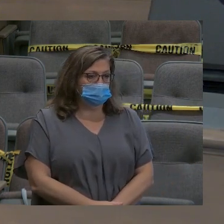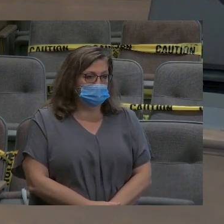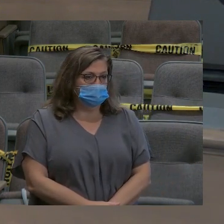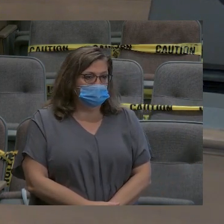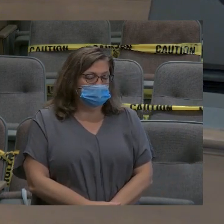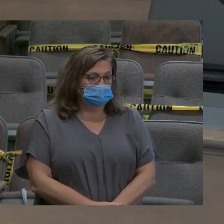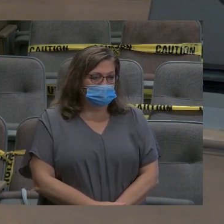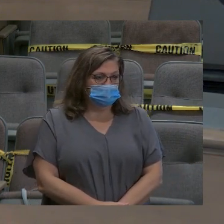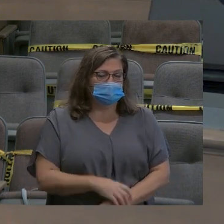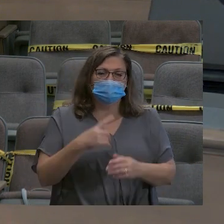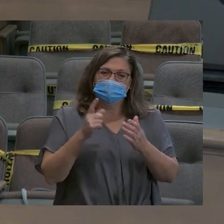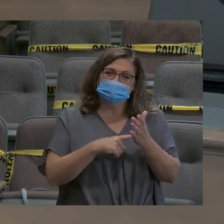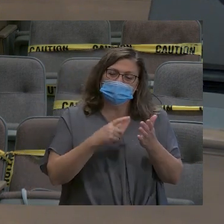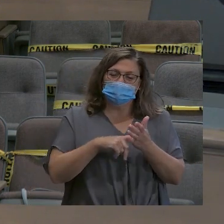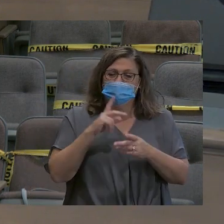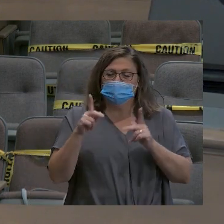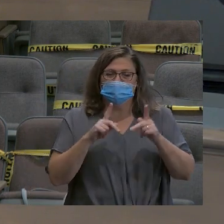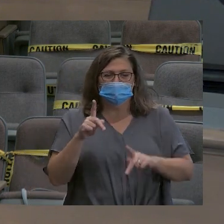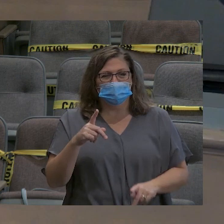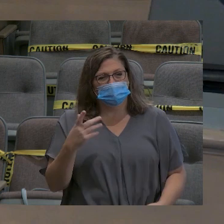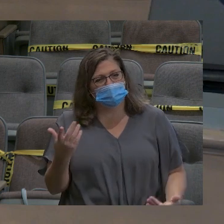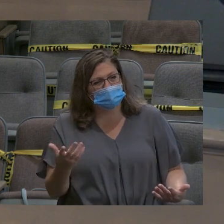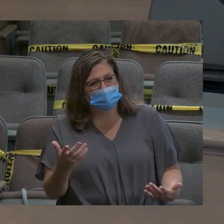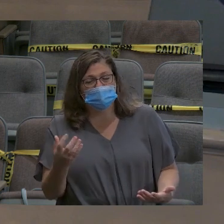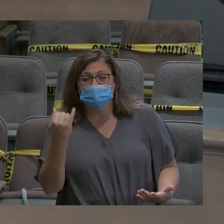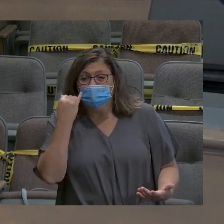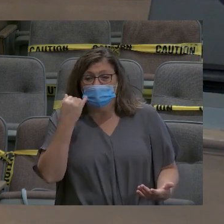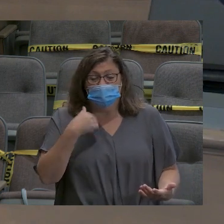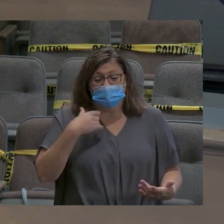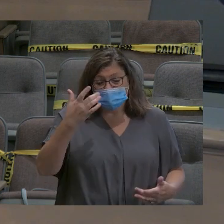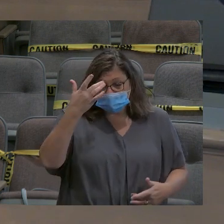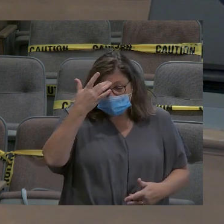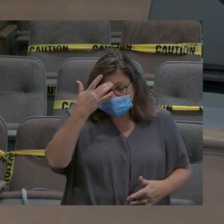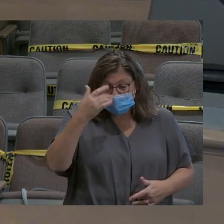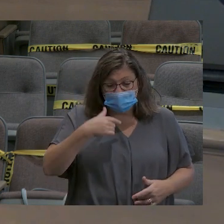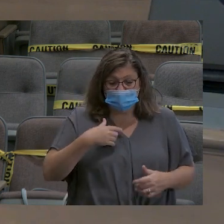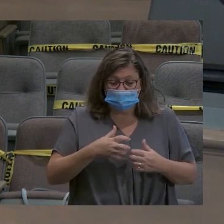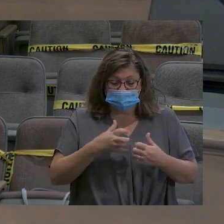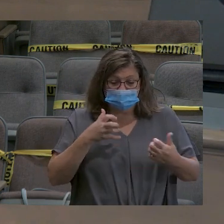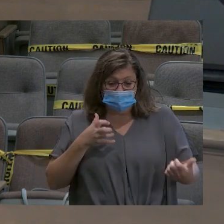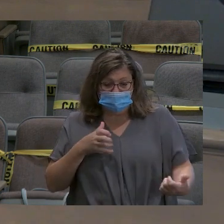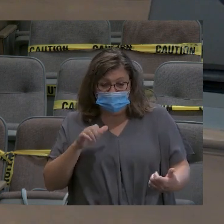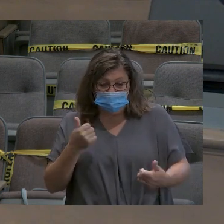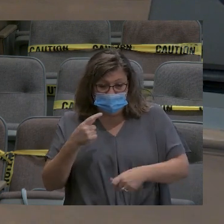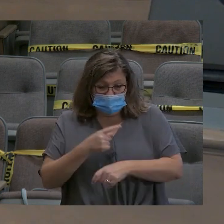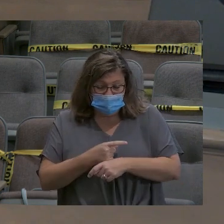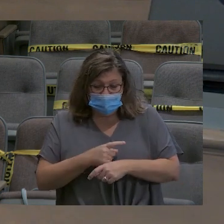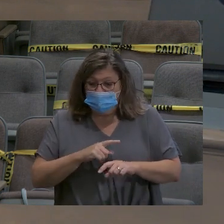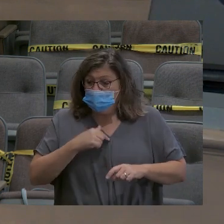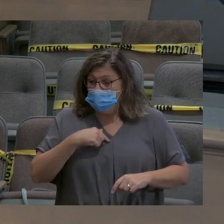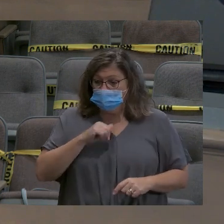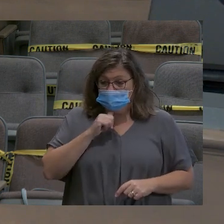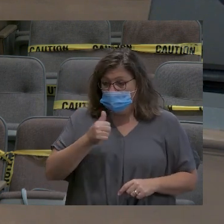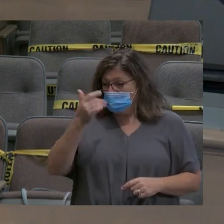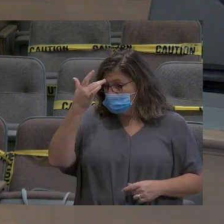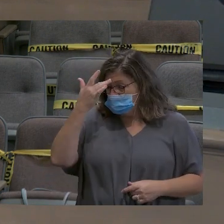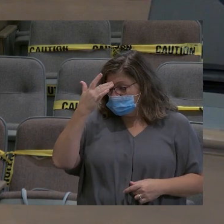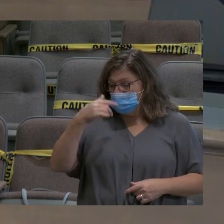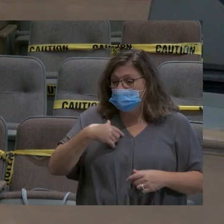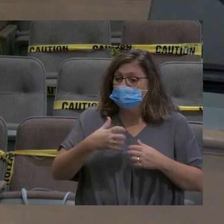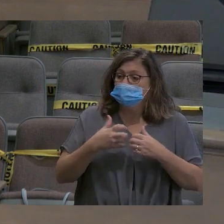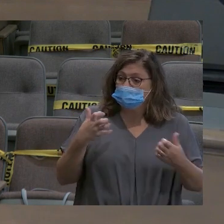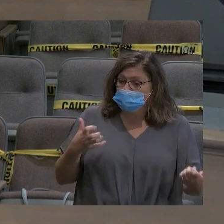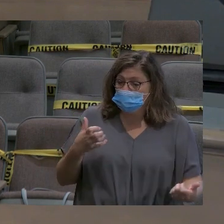sometimes because people will say, well, if I'm sick, I only have to separate for 10 days. If I'm not sick, I have to separate for 14